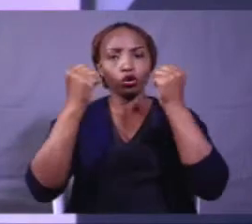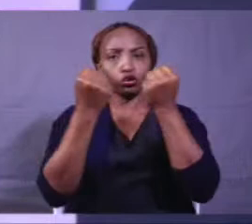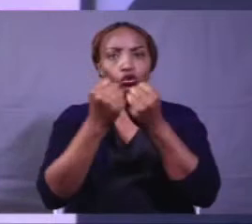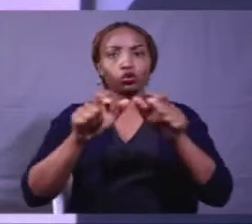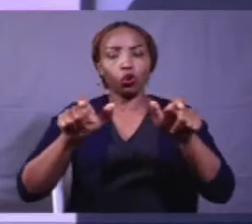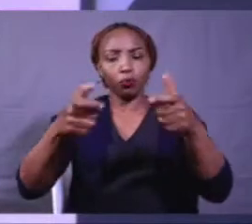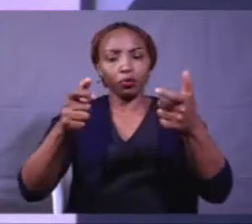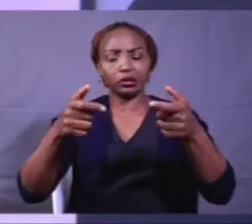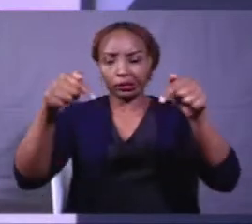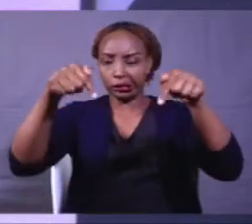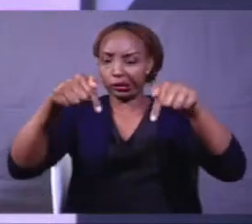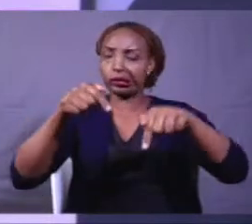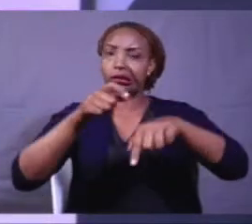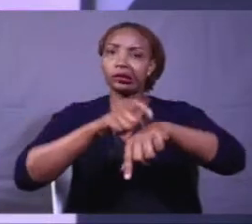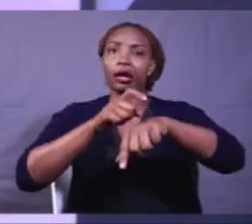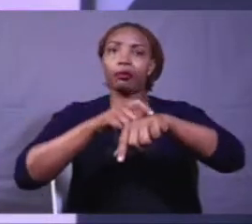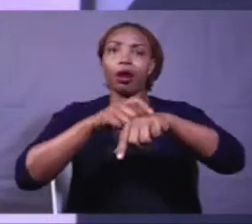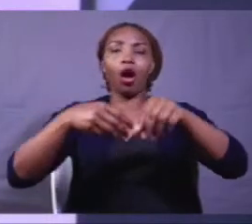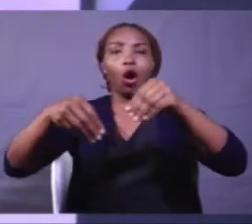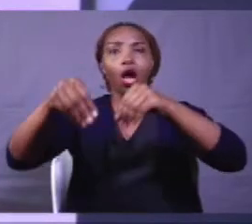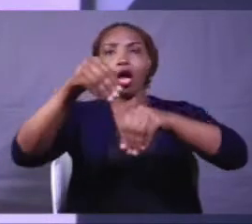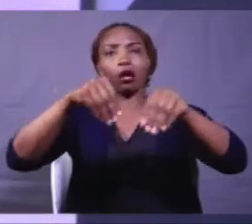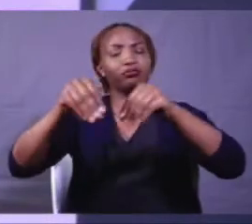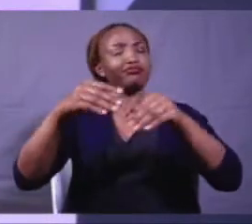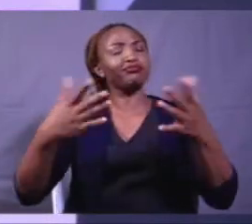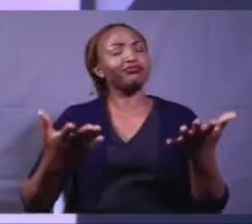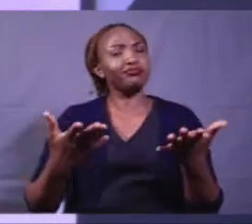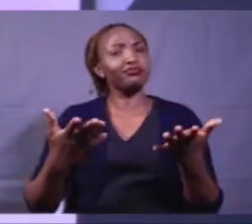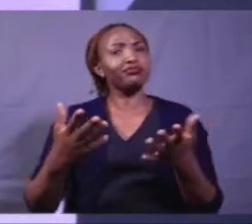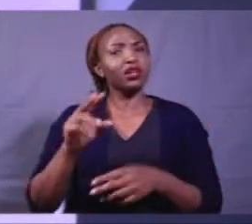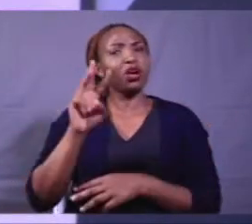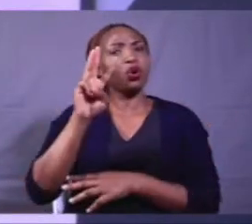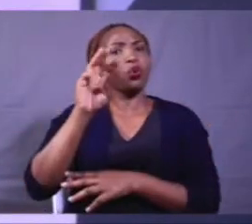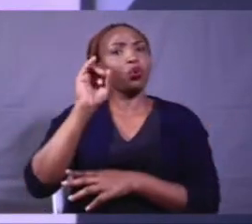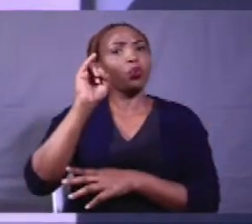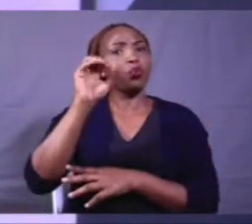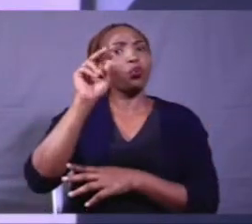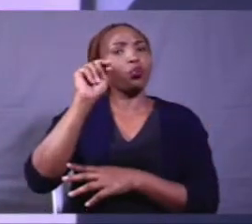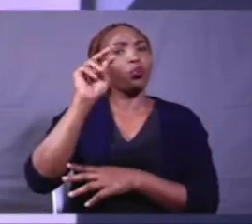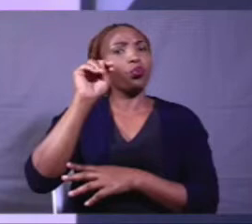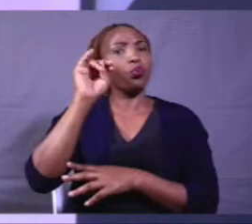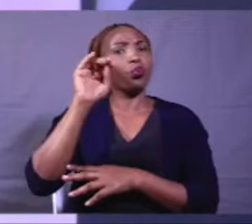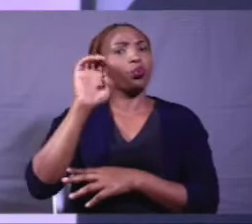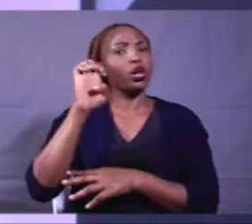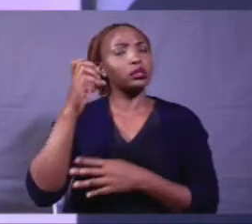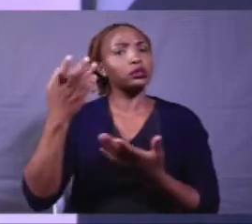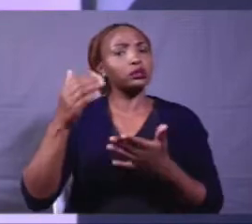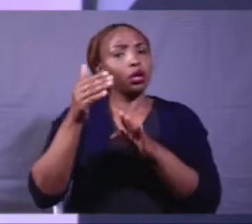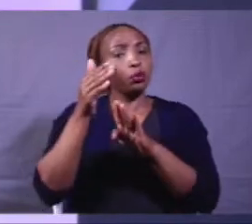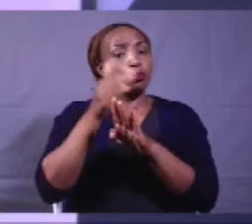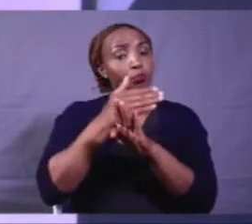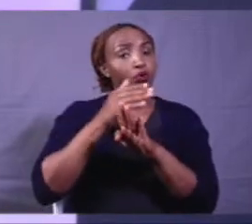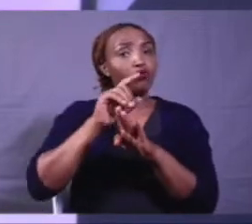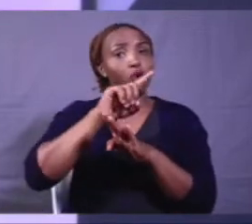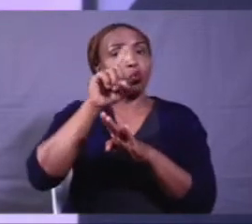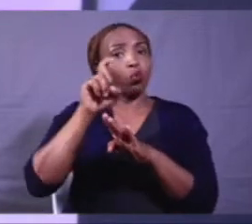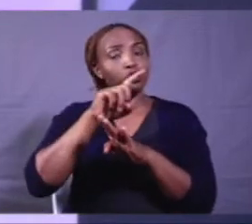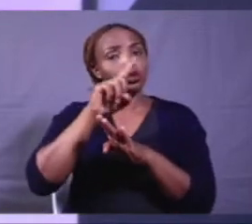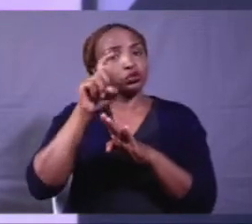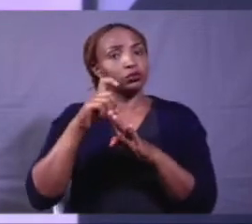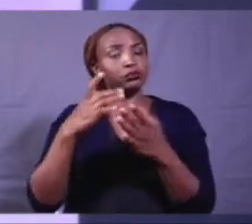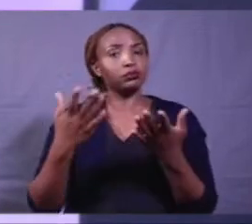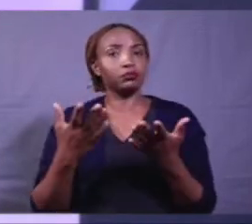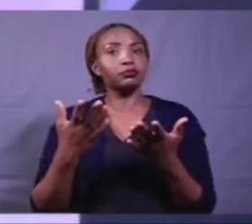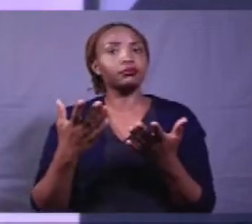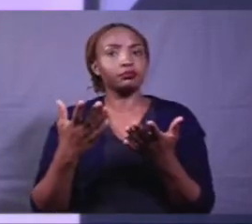election campaigns. Winnie, just before we take our next question of the evening, there's a